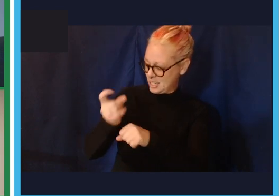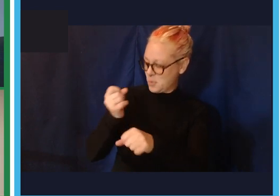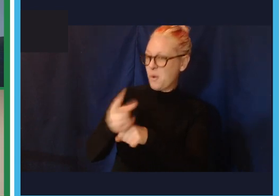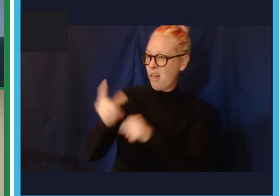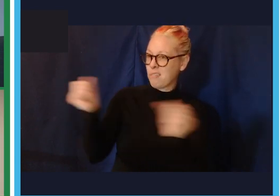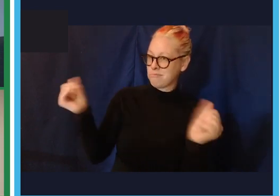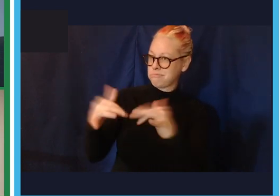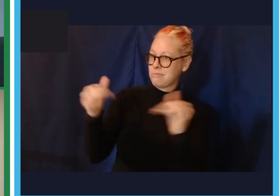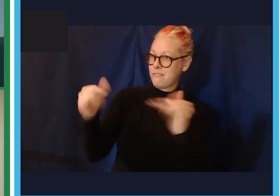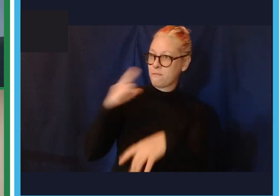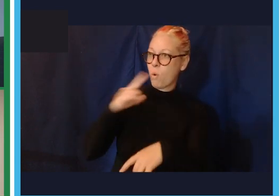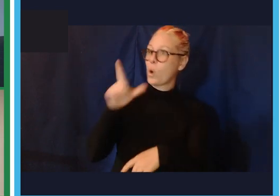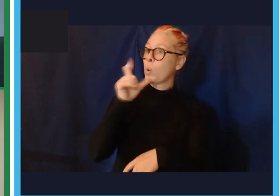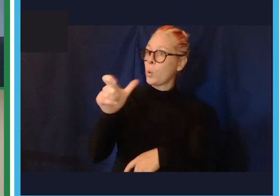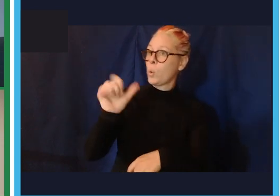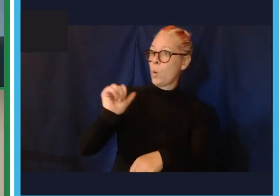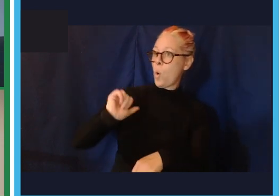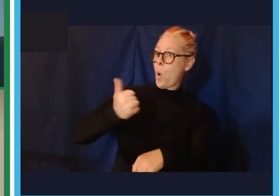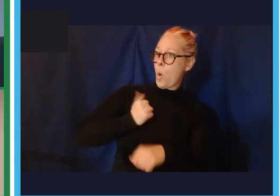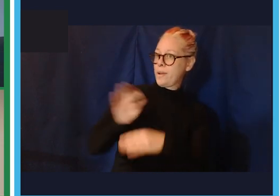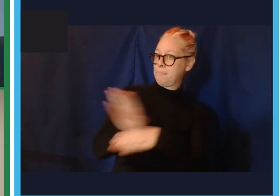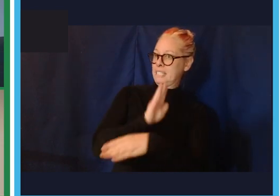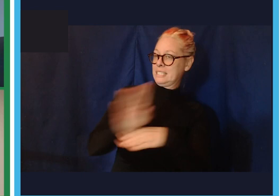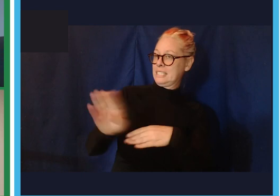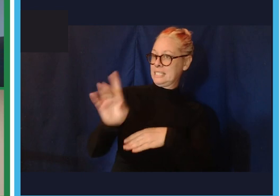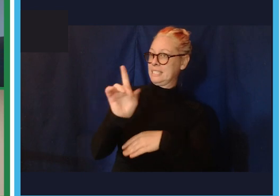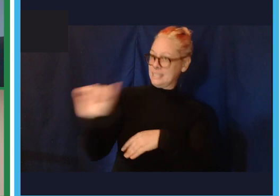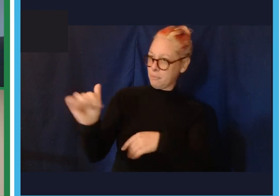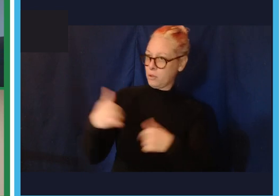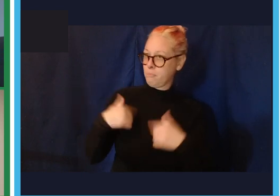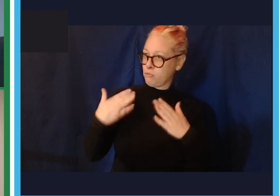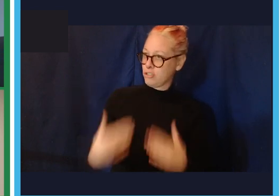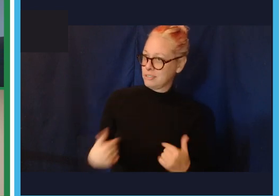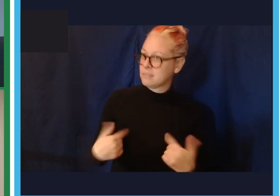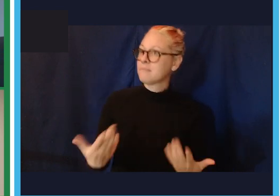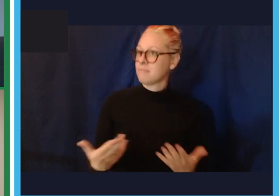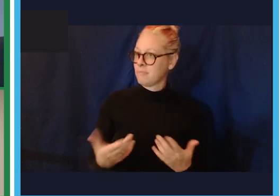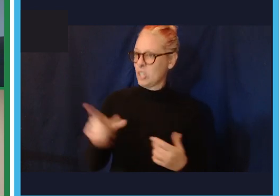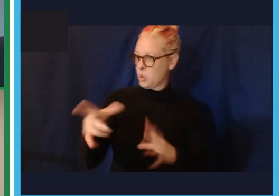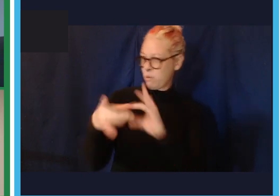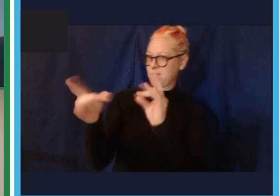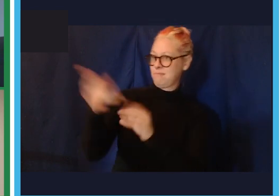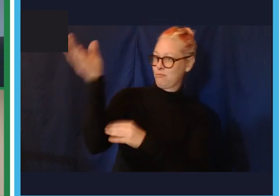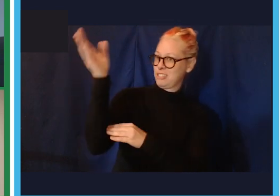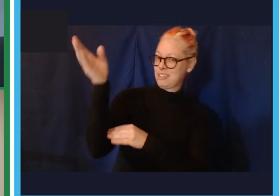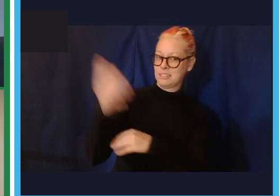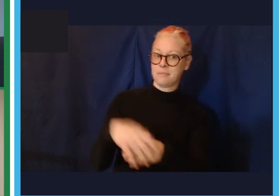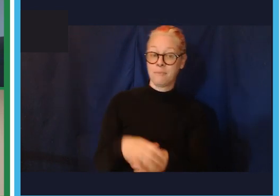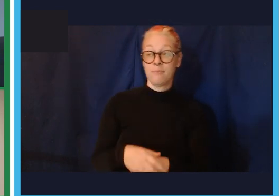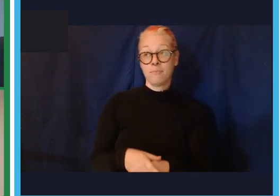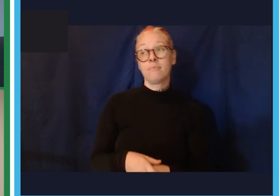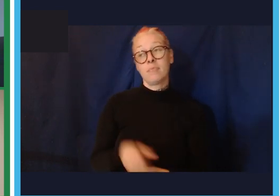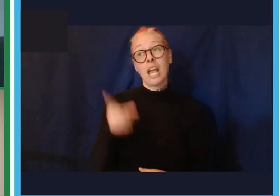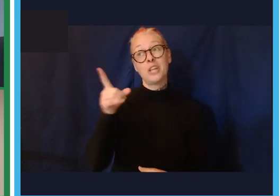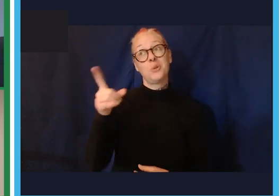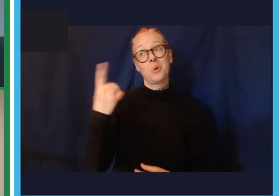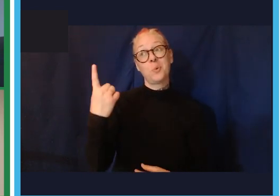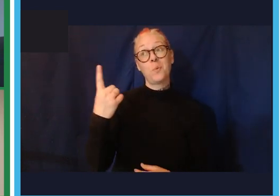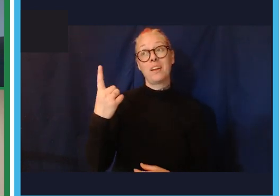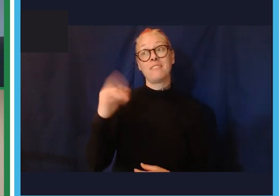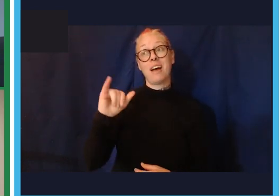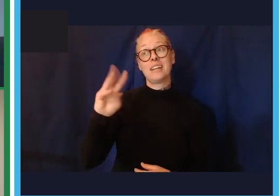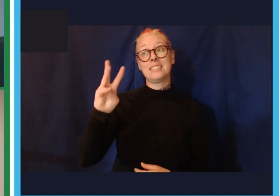certified suppliers, which means what IWSCC does is we help to find and certify suppliers, business